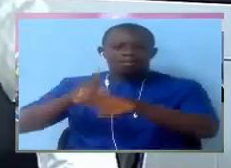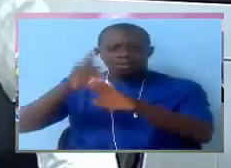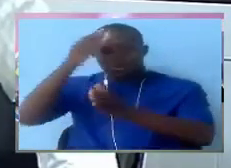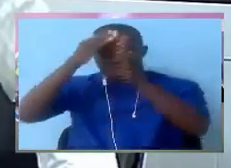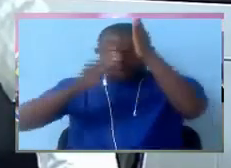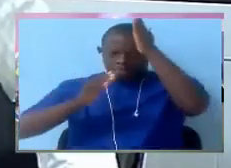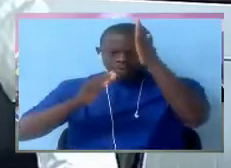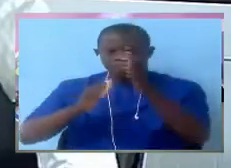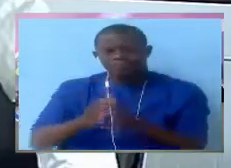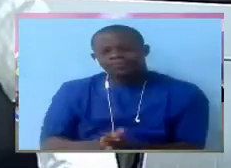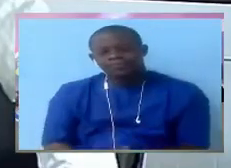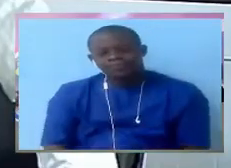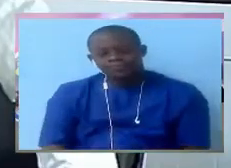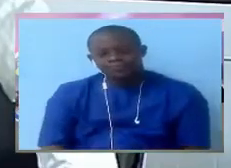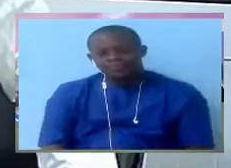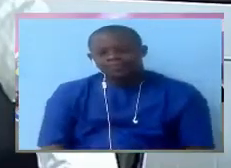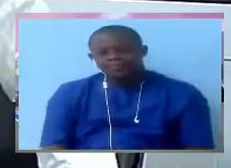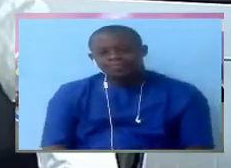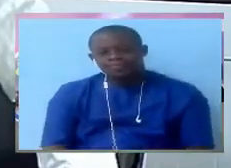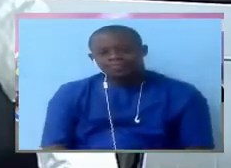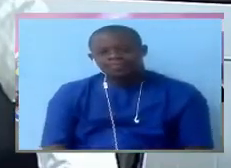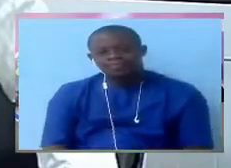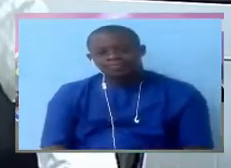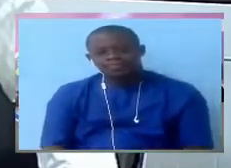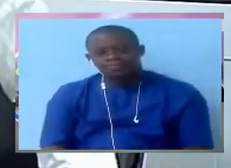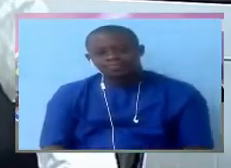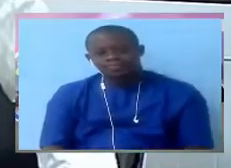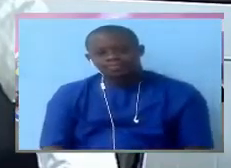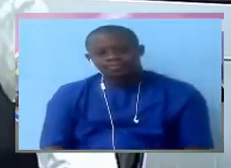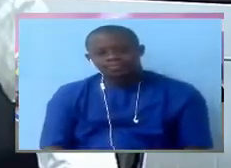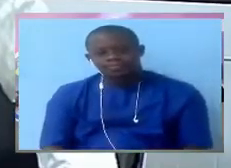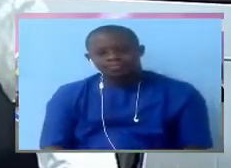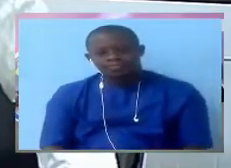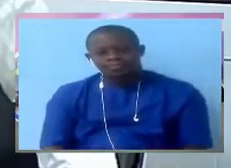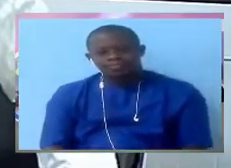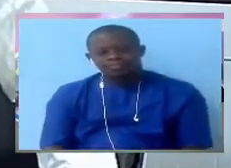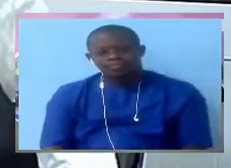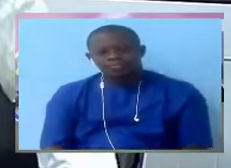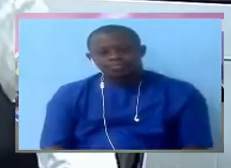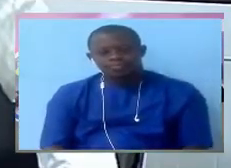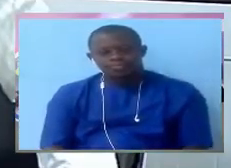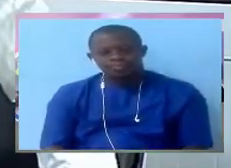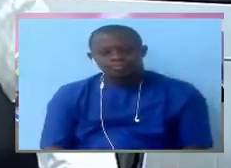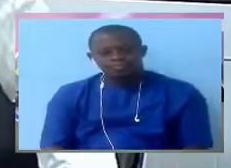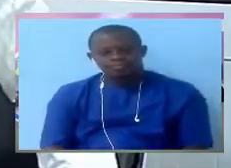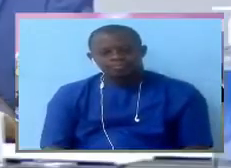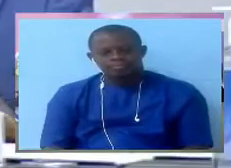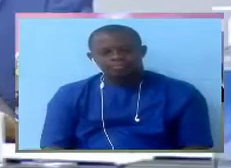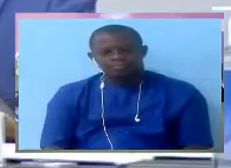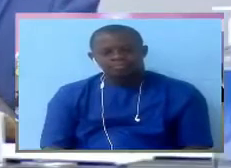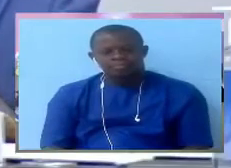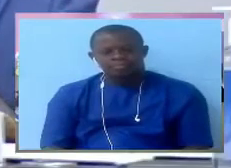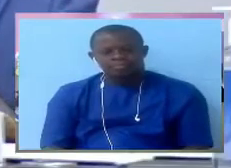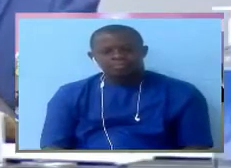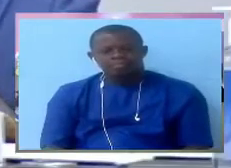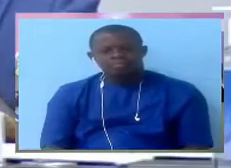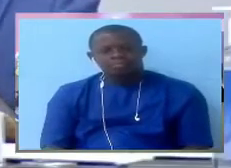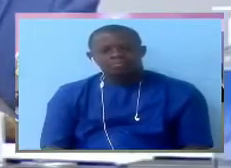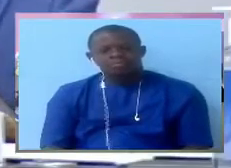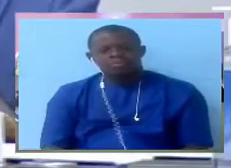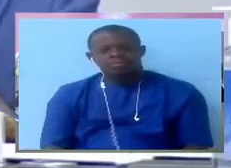cannot be taken back to Banjul. So that was where I was taken from the navy and redeployed to Fajara. But some of